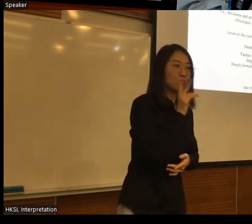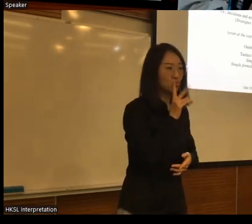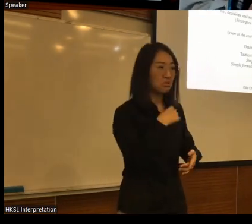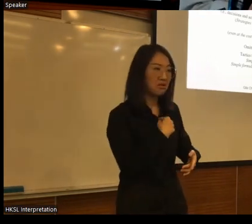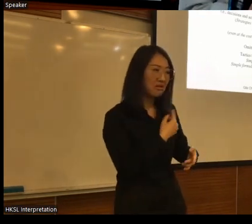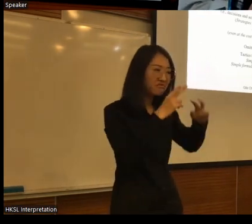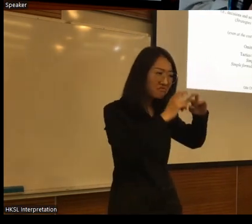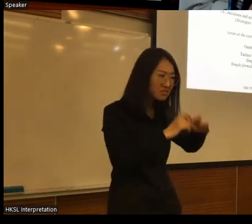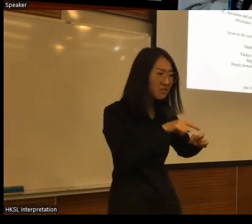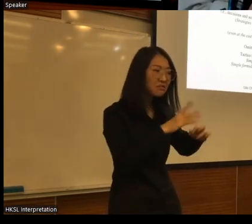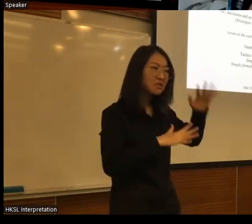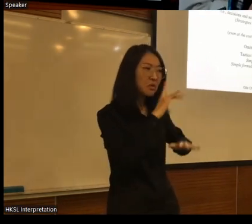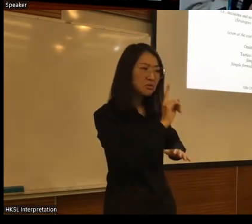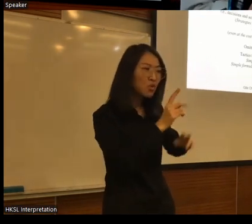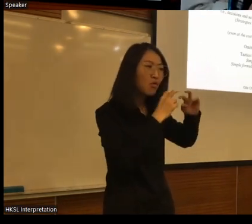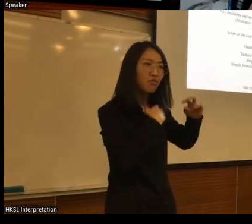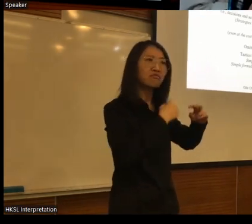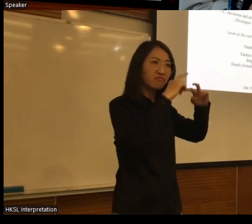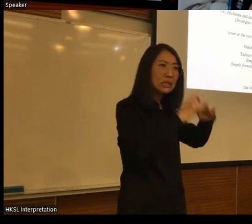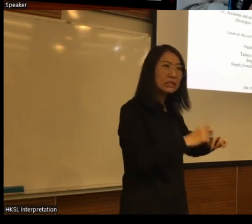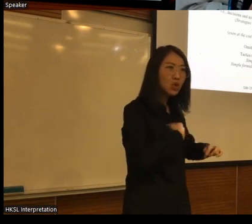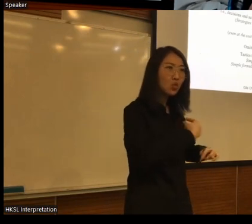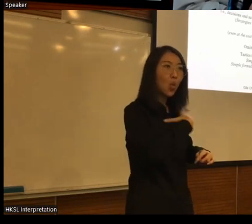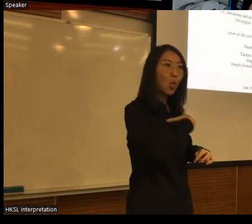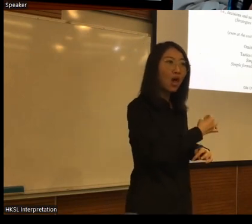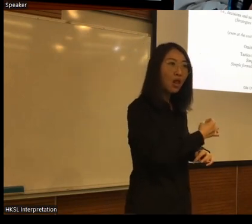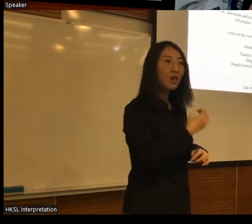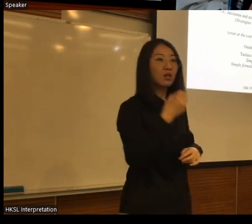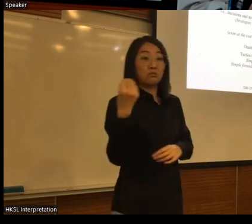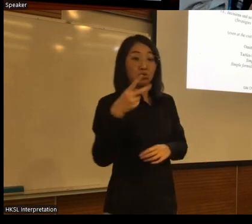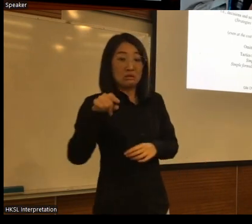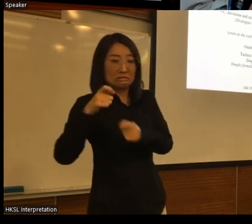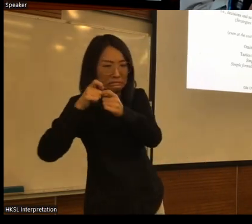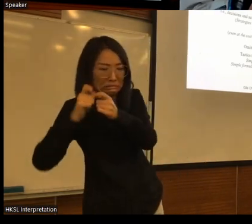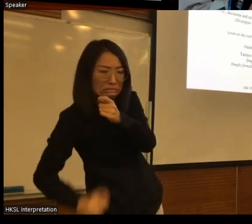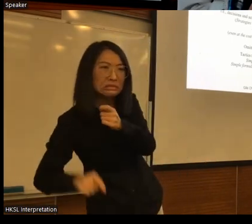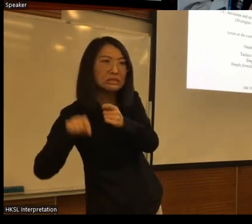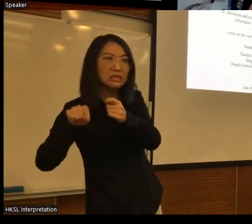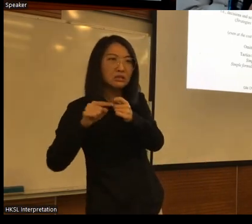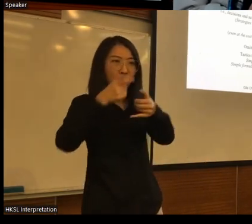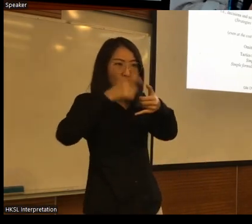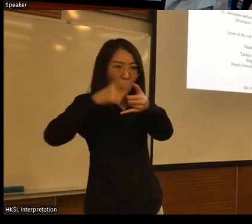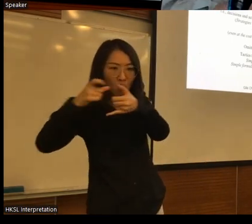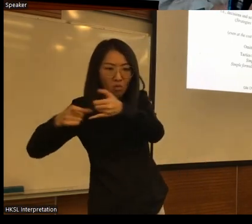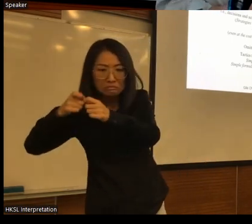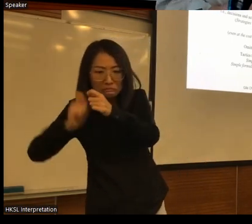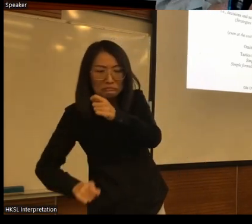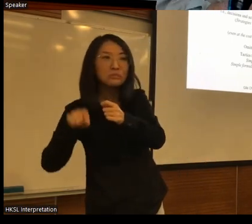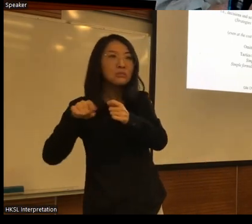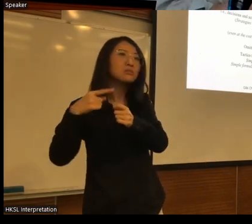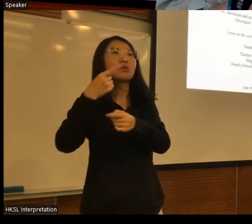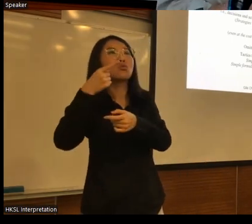analyzing phenomena, and then you want to look at things technically, every one of these efforts, then you look at working